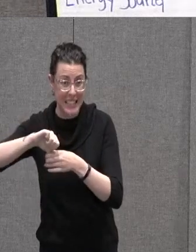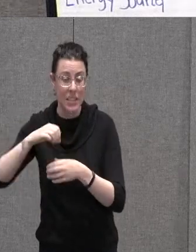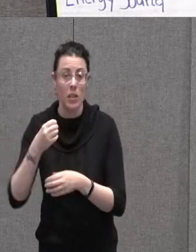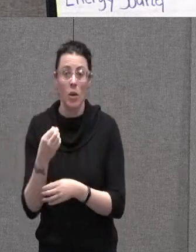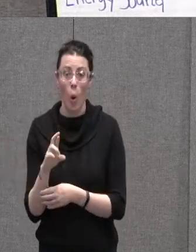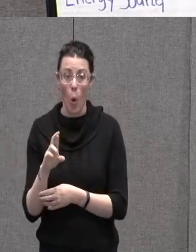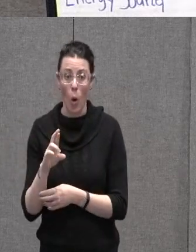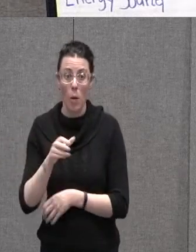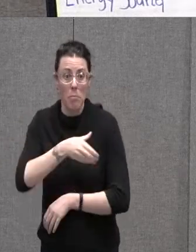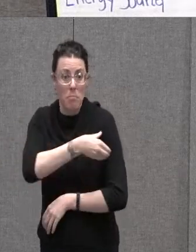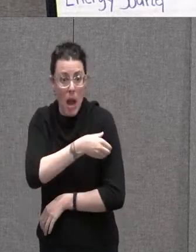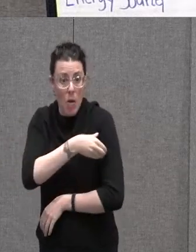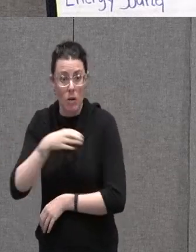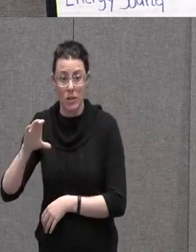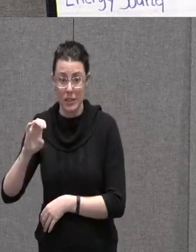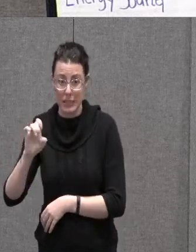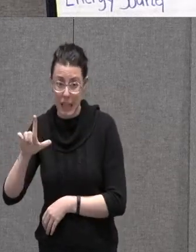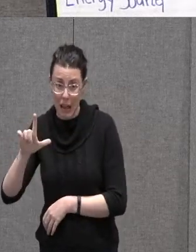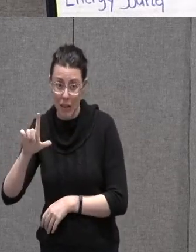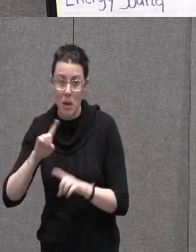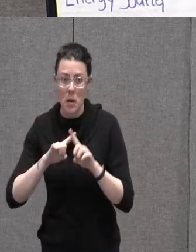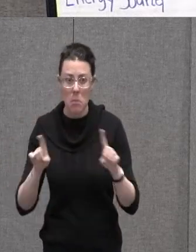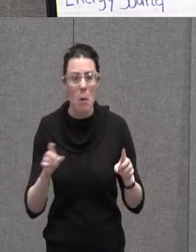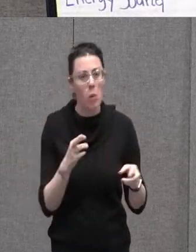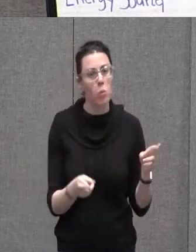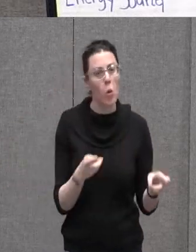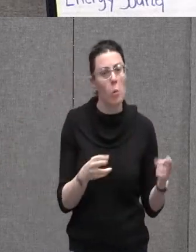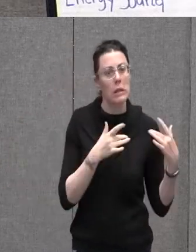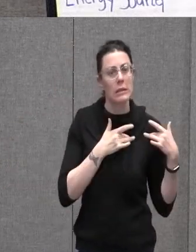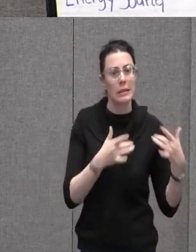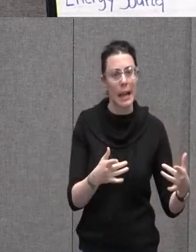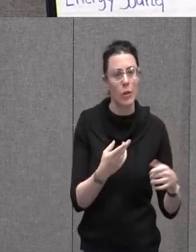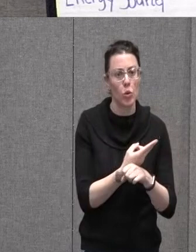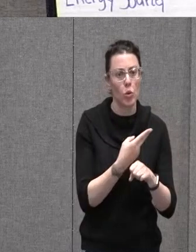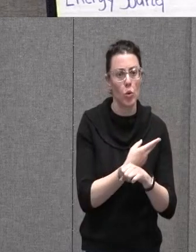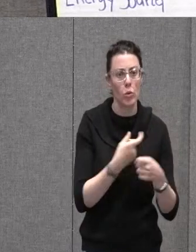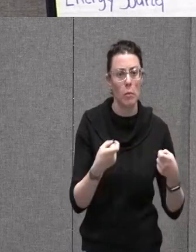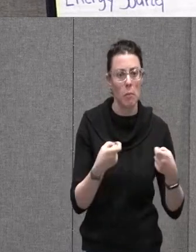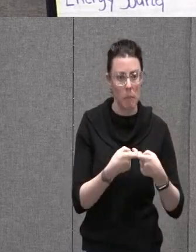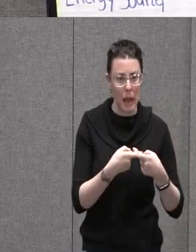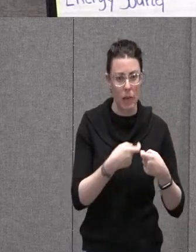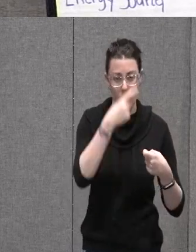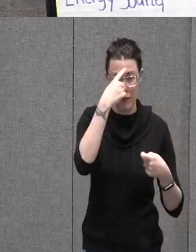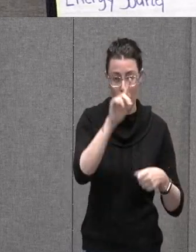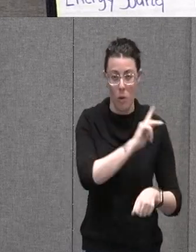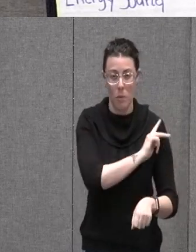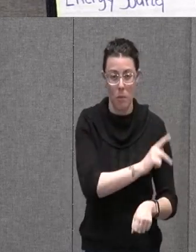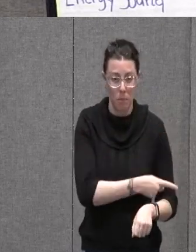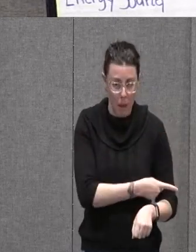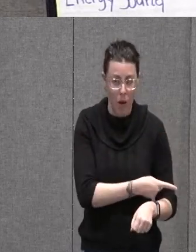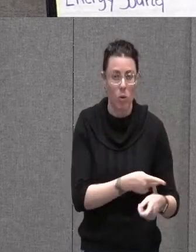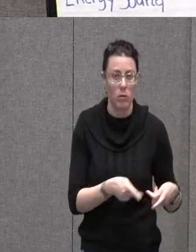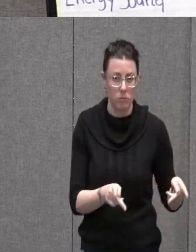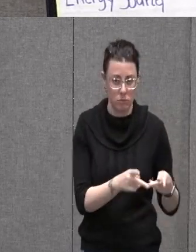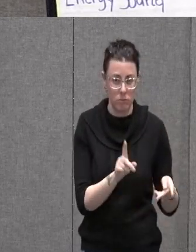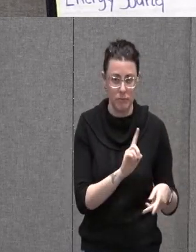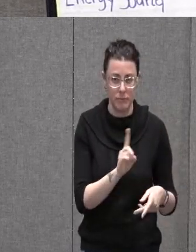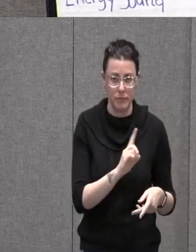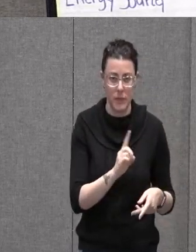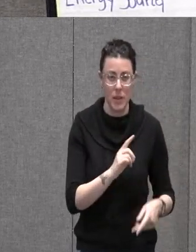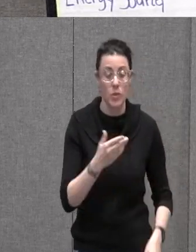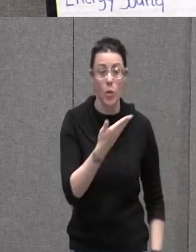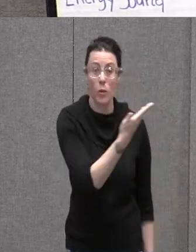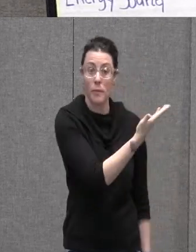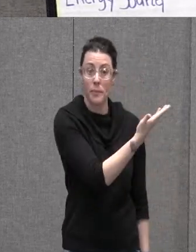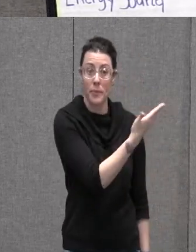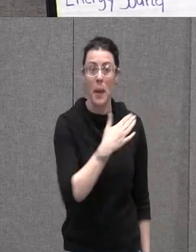a battery to generate their power. Okay, so now this is my mind map of the characteristics of a